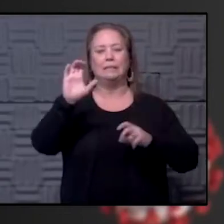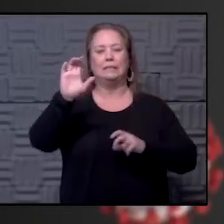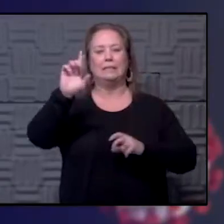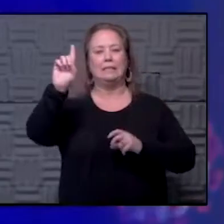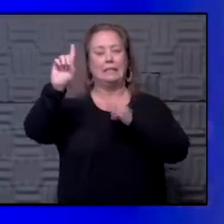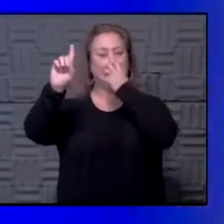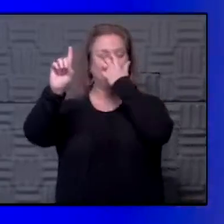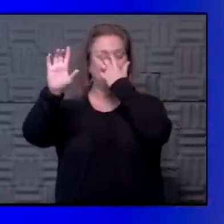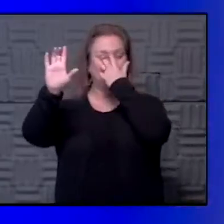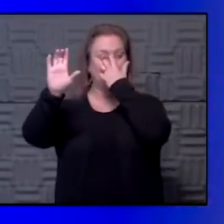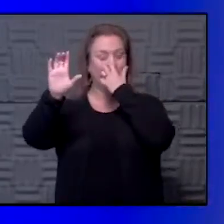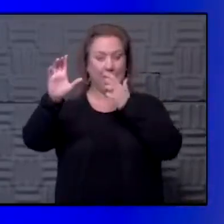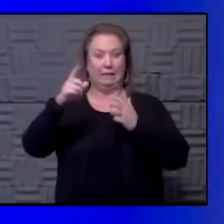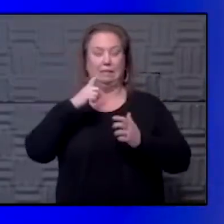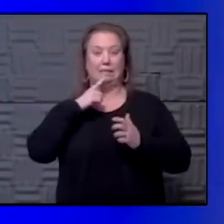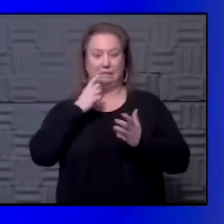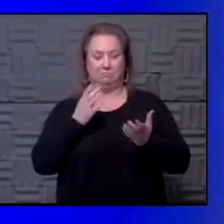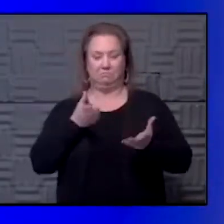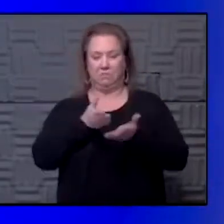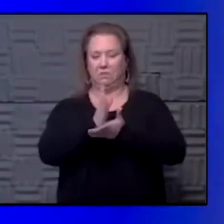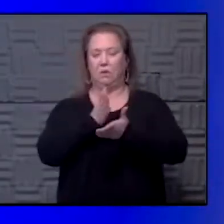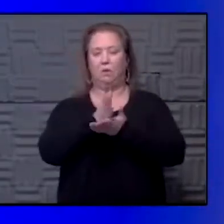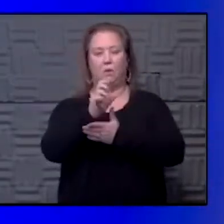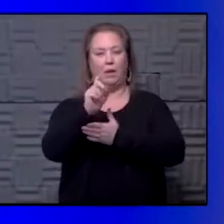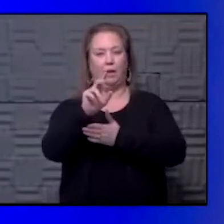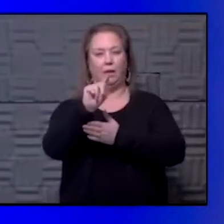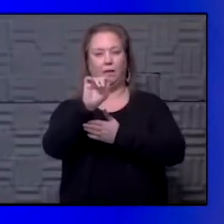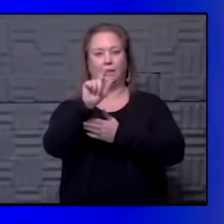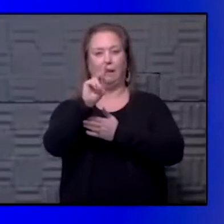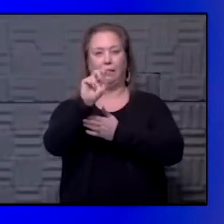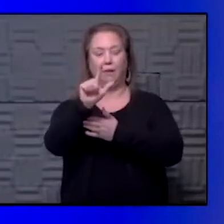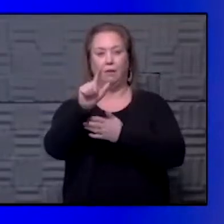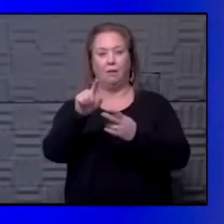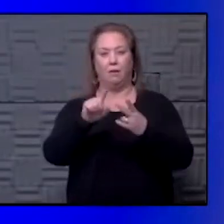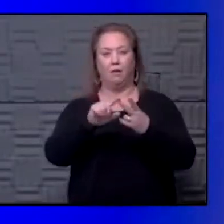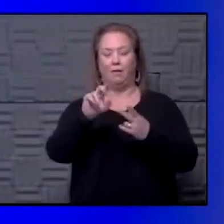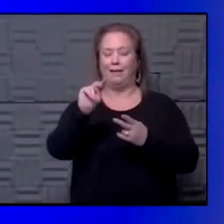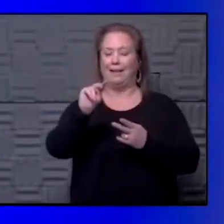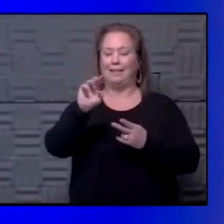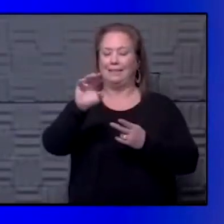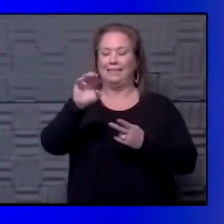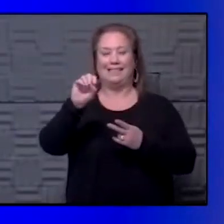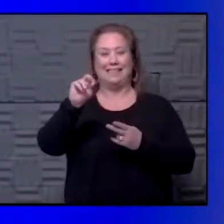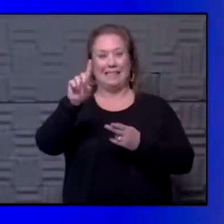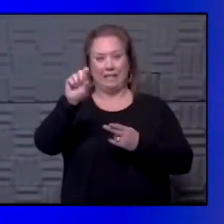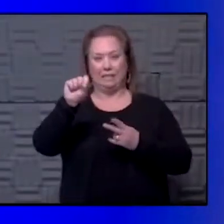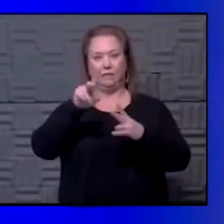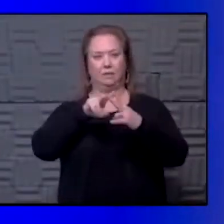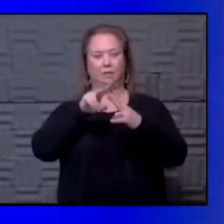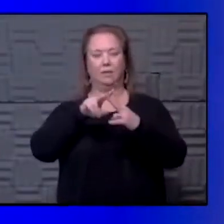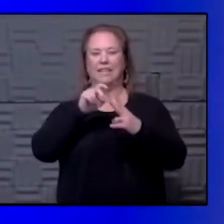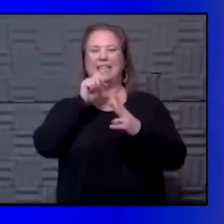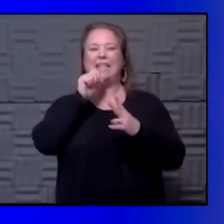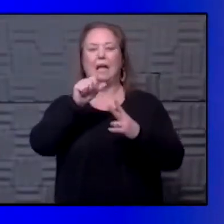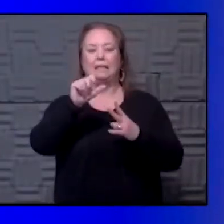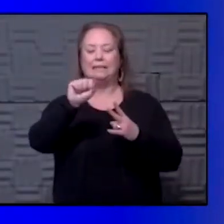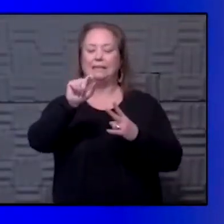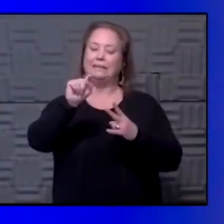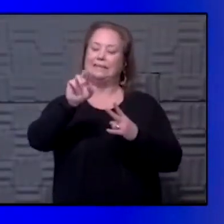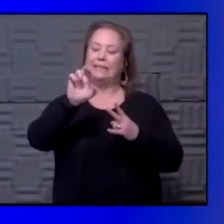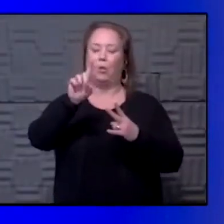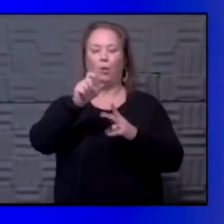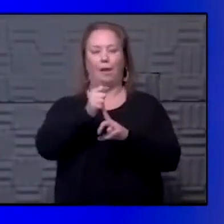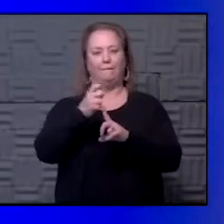CDC guidance is that it is okay to take Tylenol or even NSAIDs, which are non-steroidal